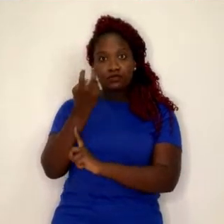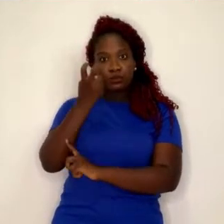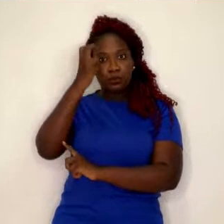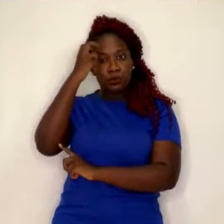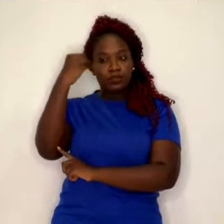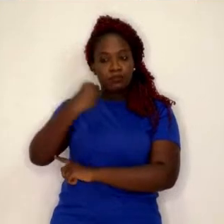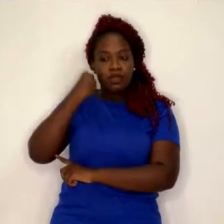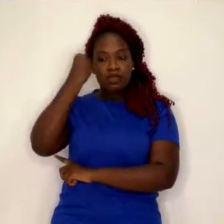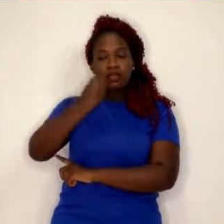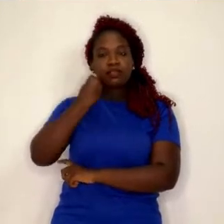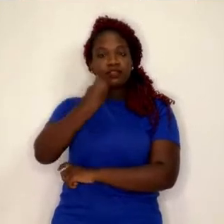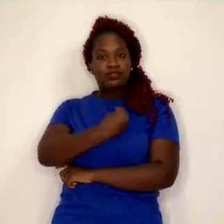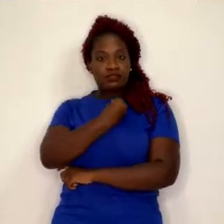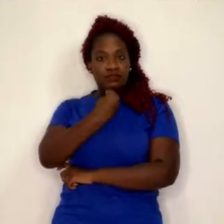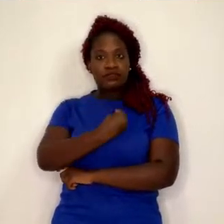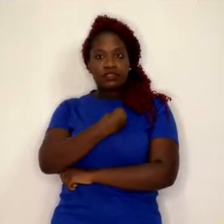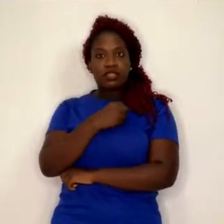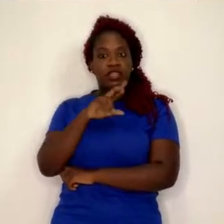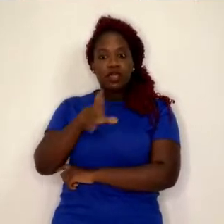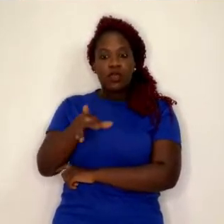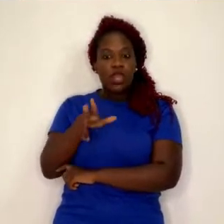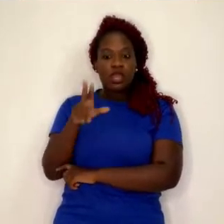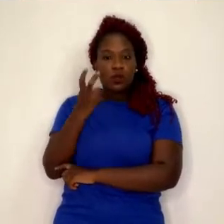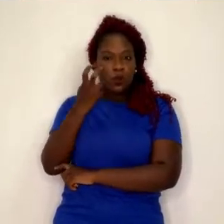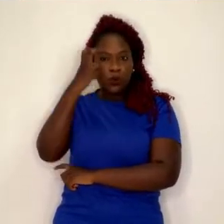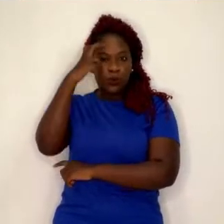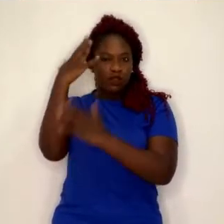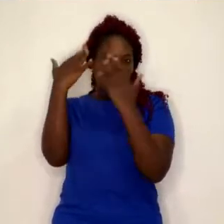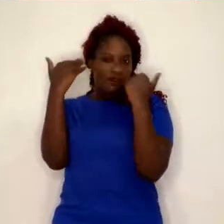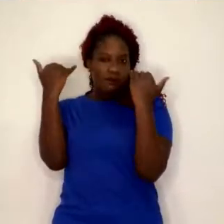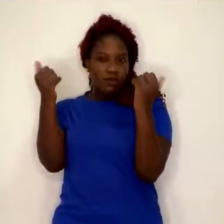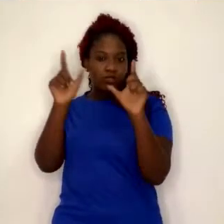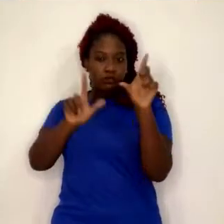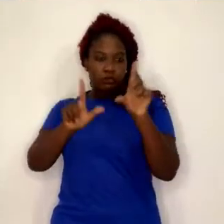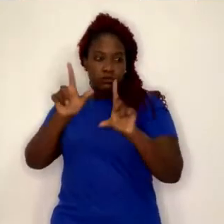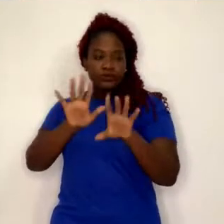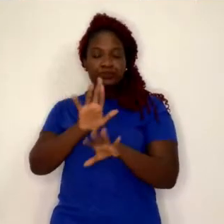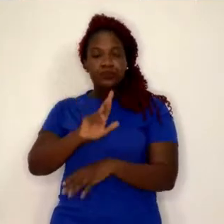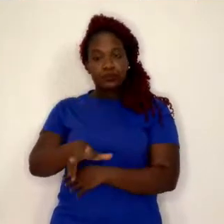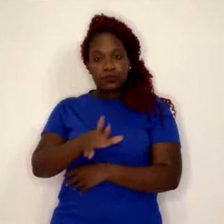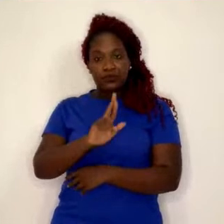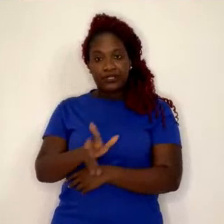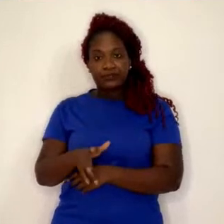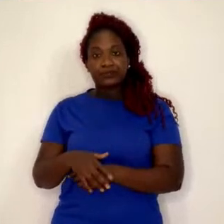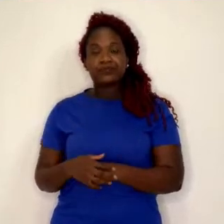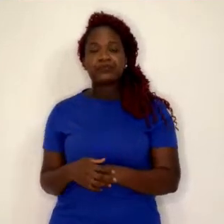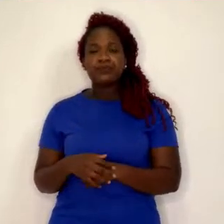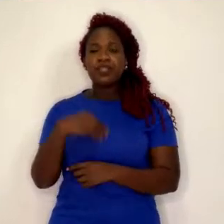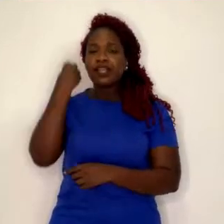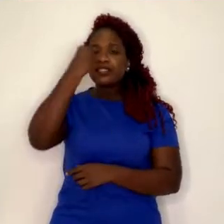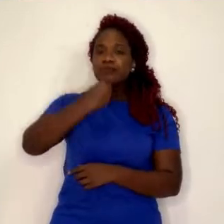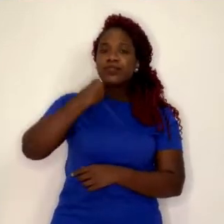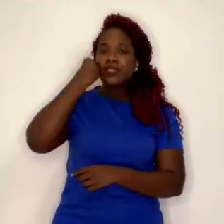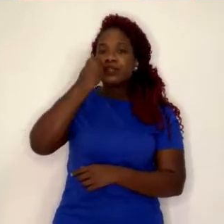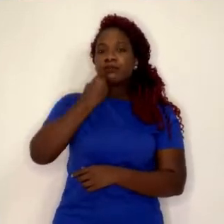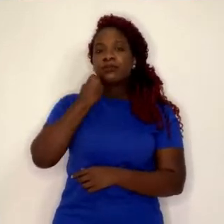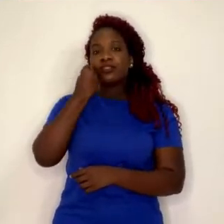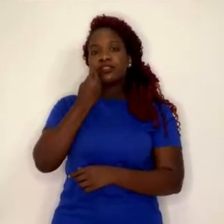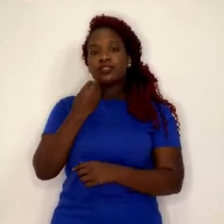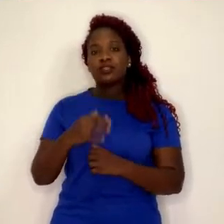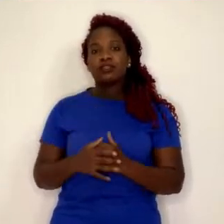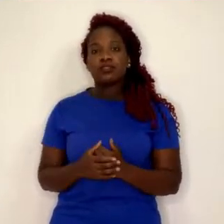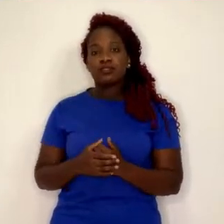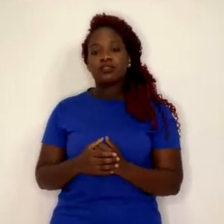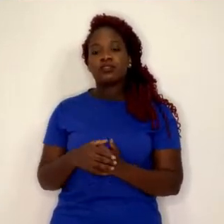in art and culture as a way of life and not about mass culture. We also have the experiences